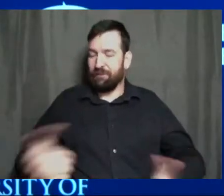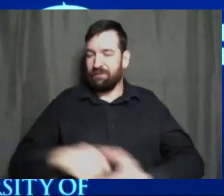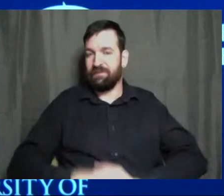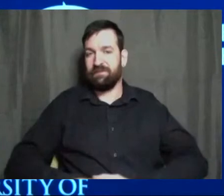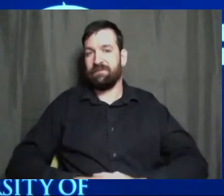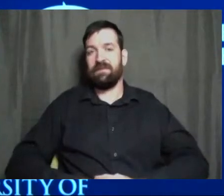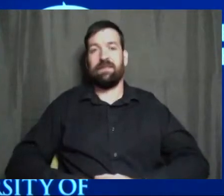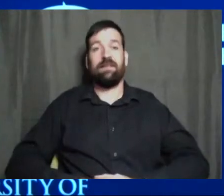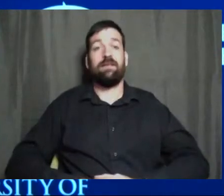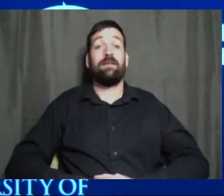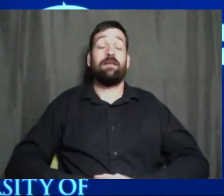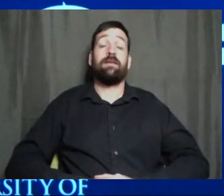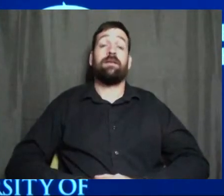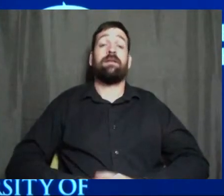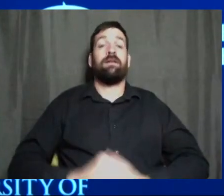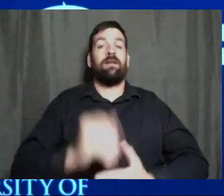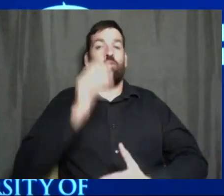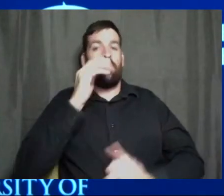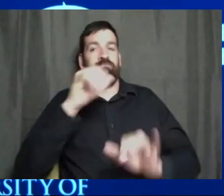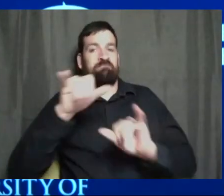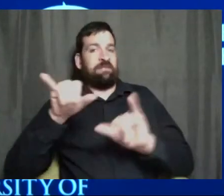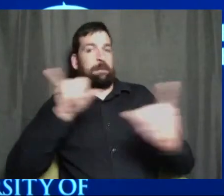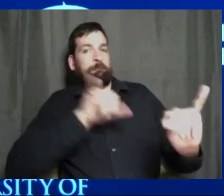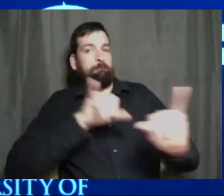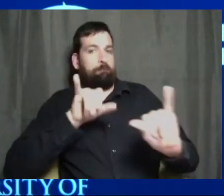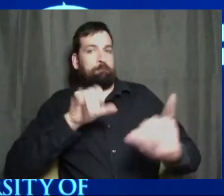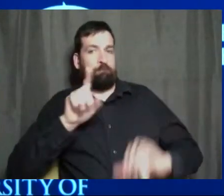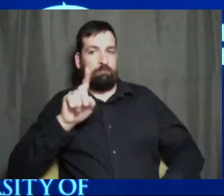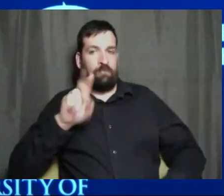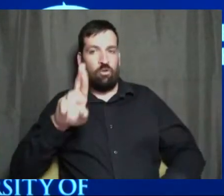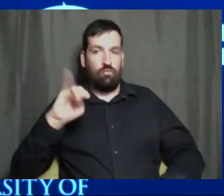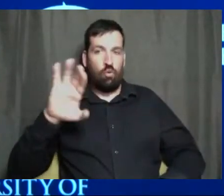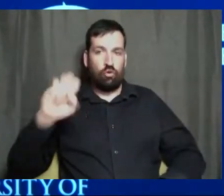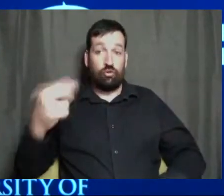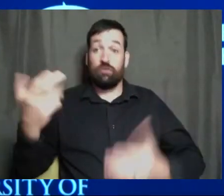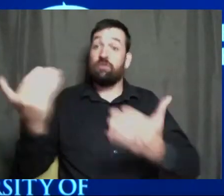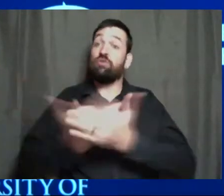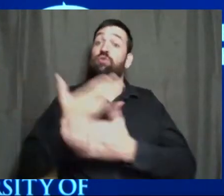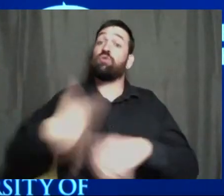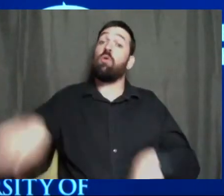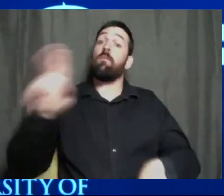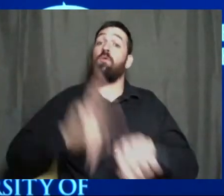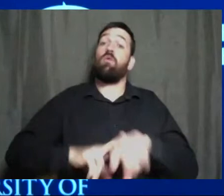I'm going to echo Dr. Morsch. The new normal comes when we get